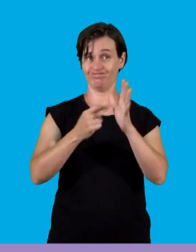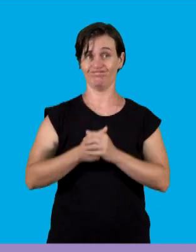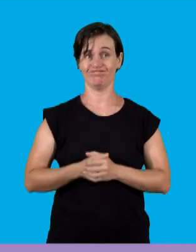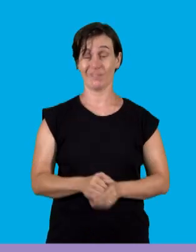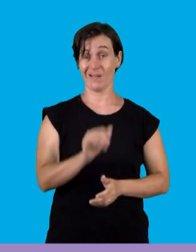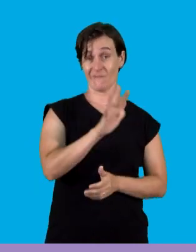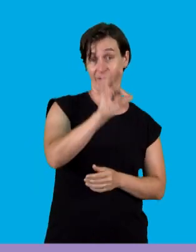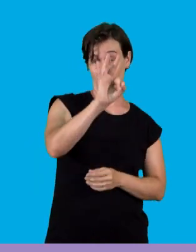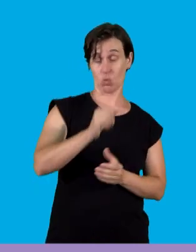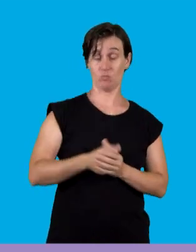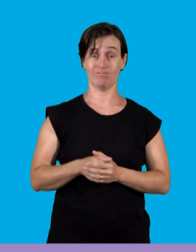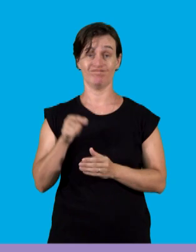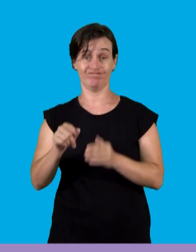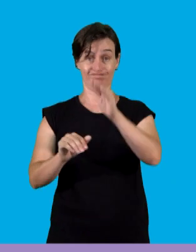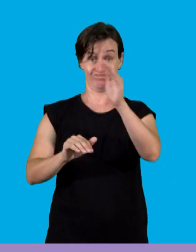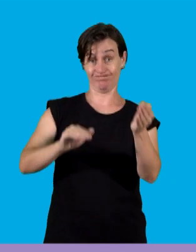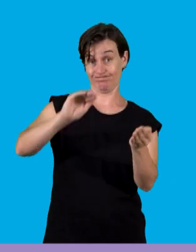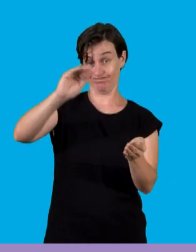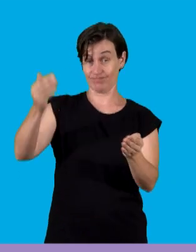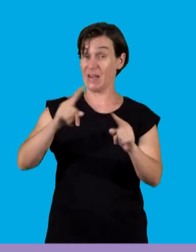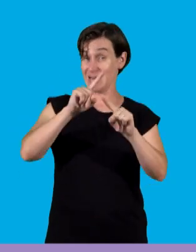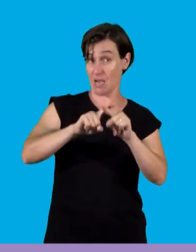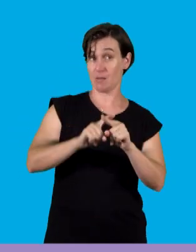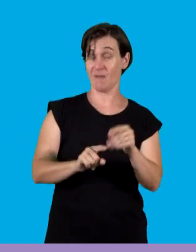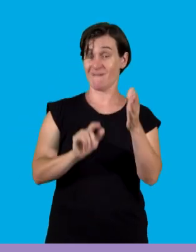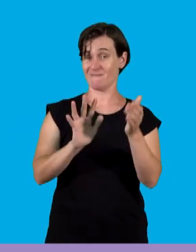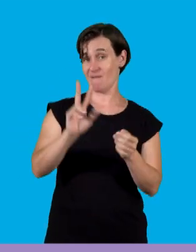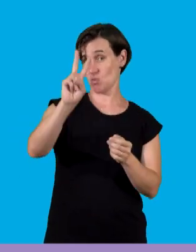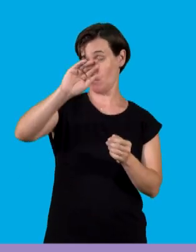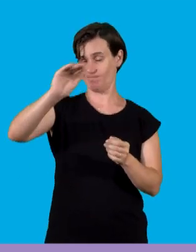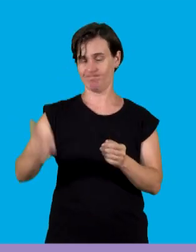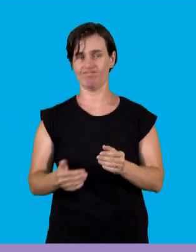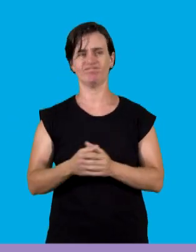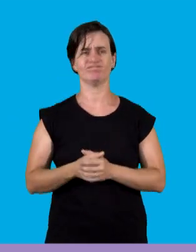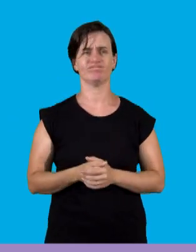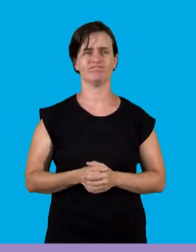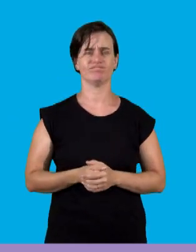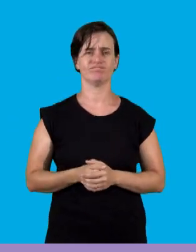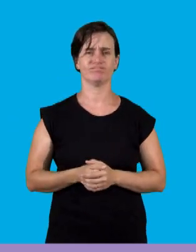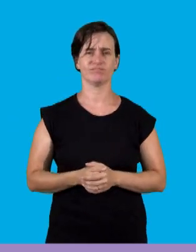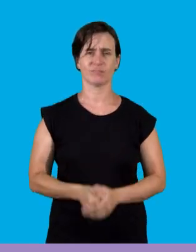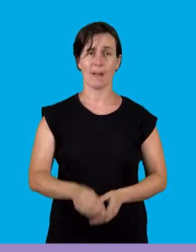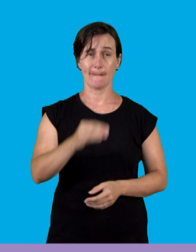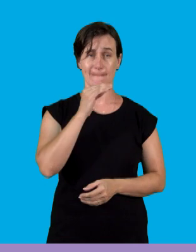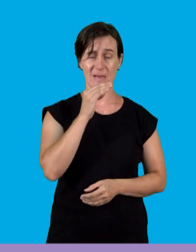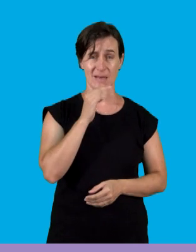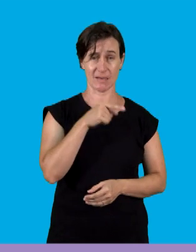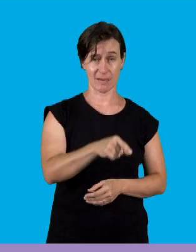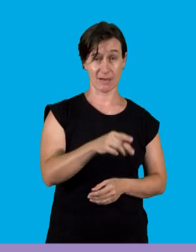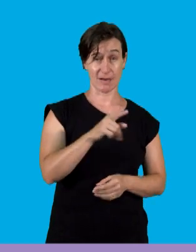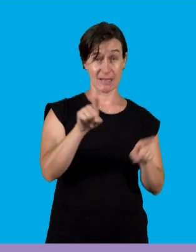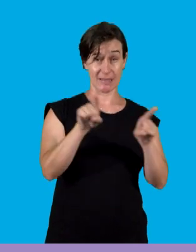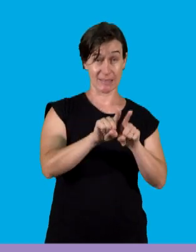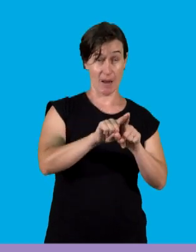there. We have 5 cubed, and this is being multiplied by 5 squared. Now, these are 2